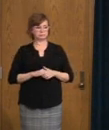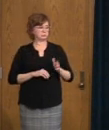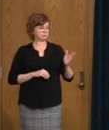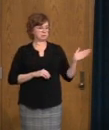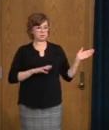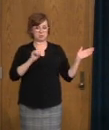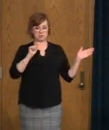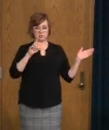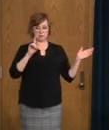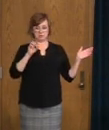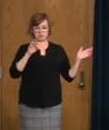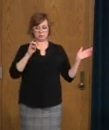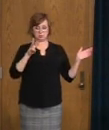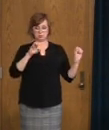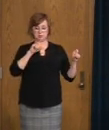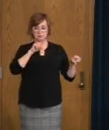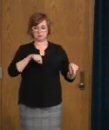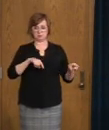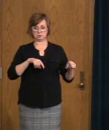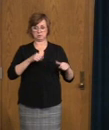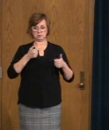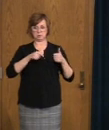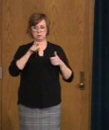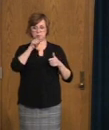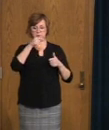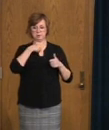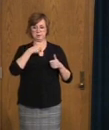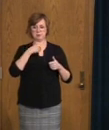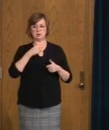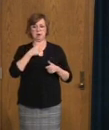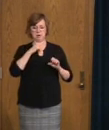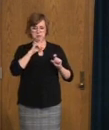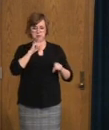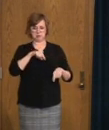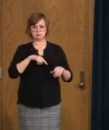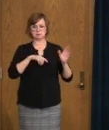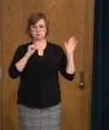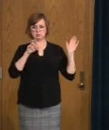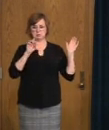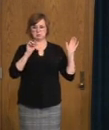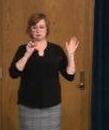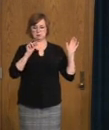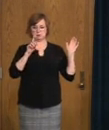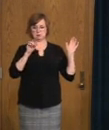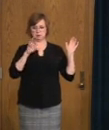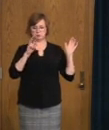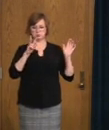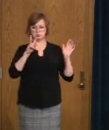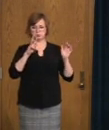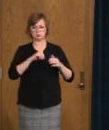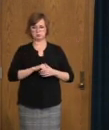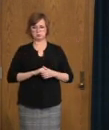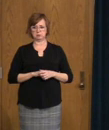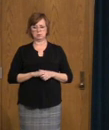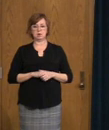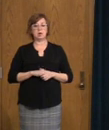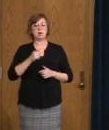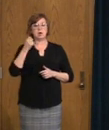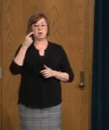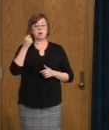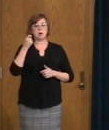Andrew, do you want to take that, or do you want me to? I'm happy to answer that. So right now, what we've been able